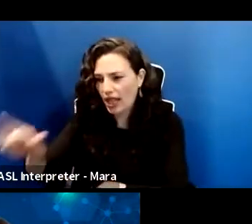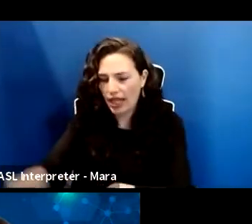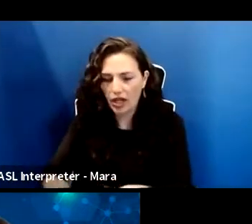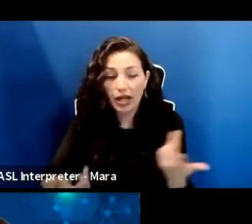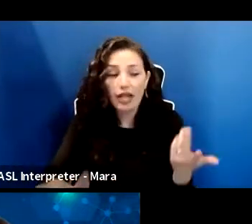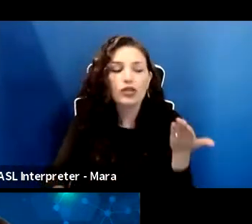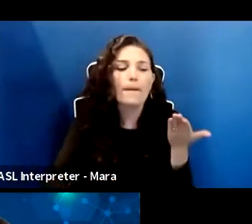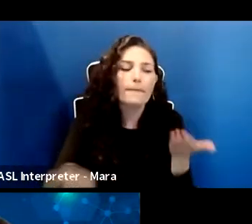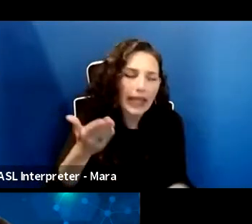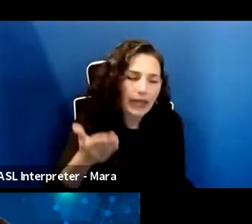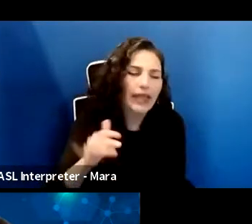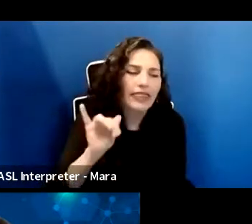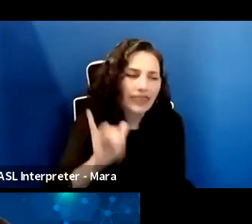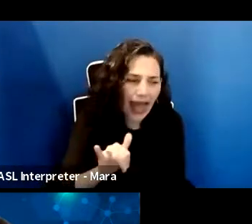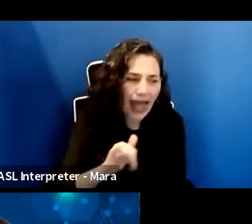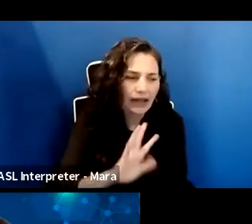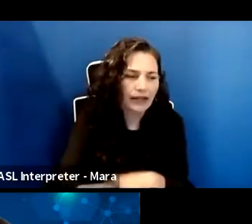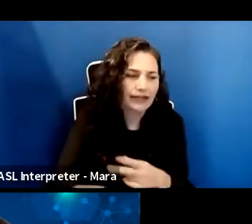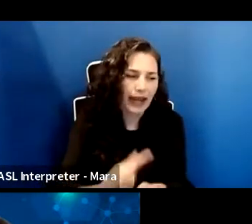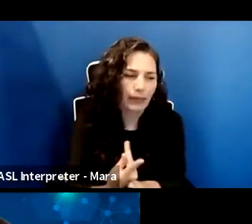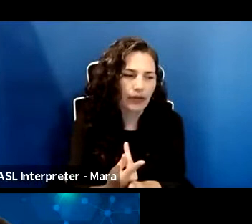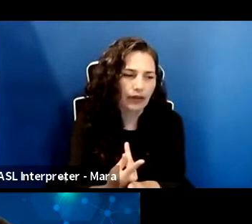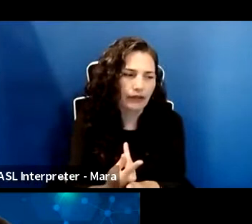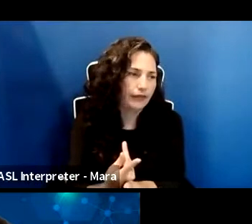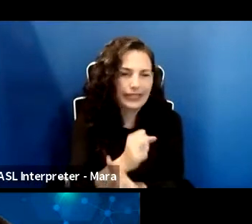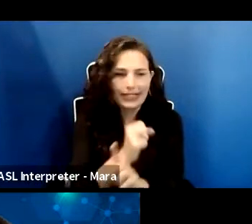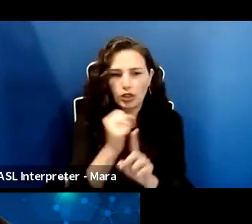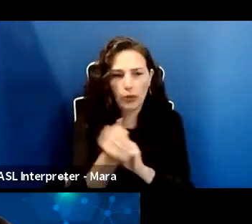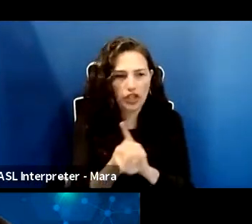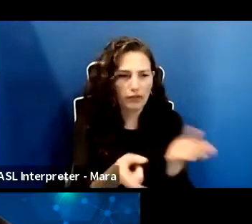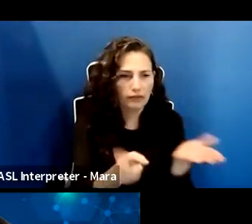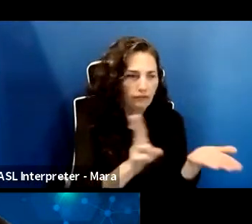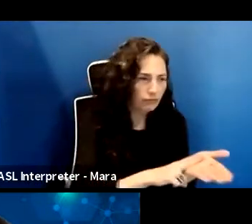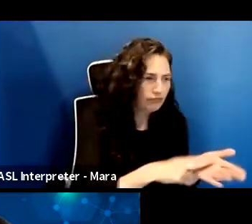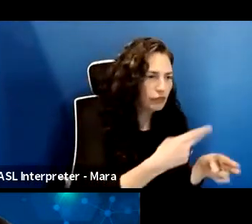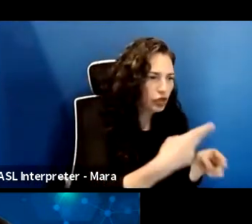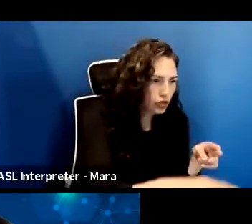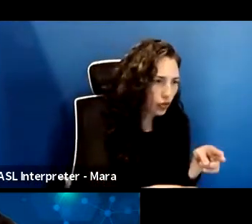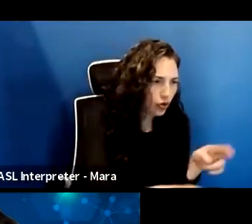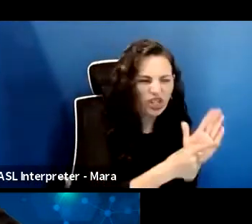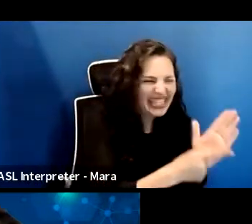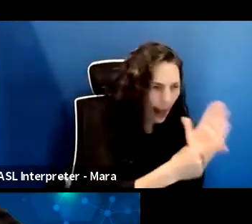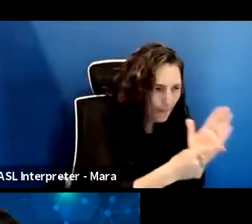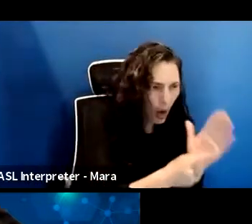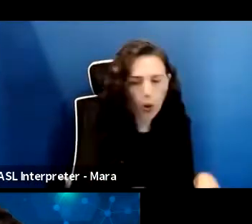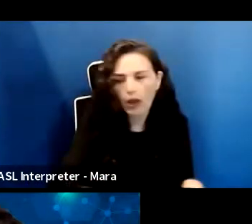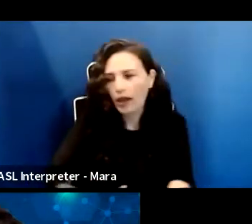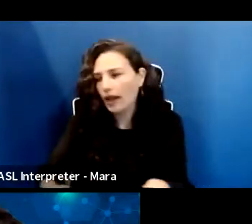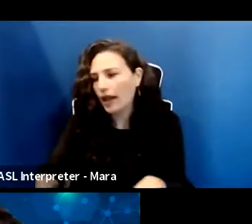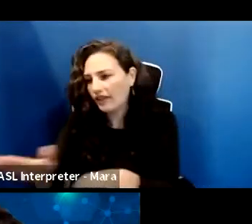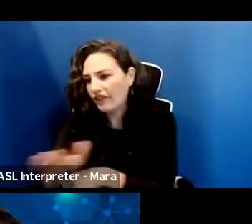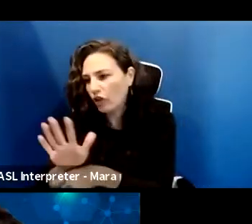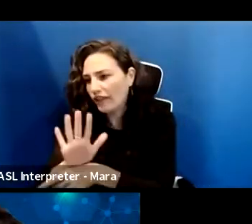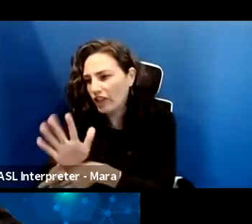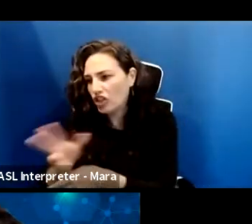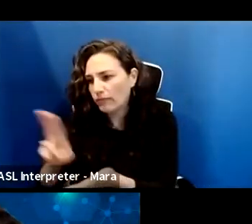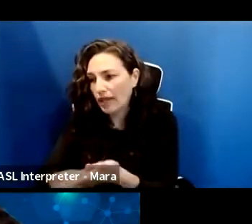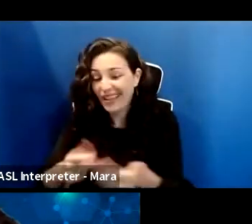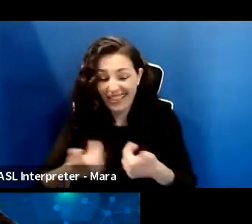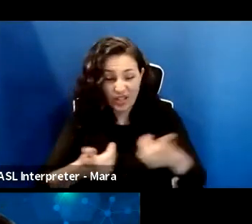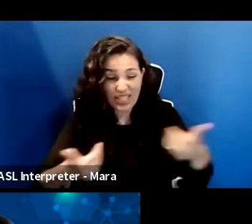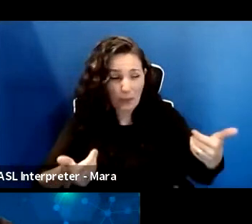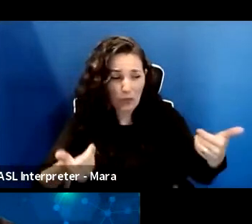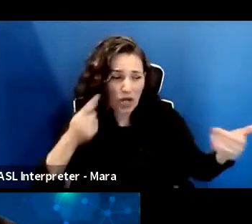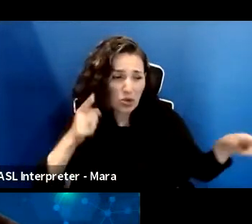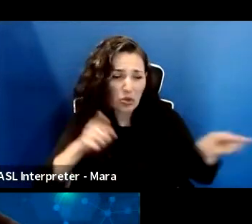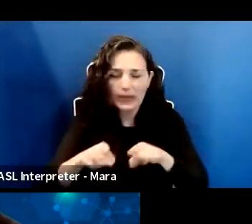two different agreements. One's a demo, one's the full actual feature, two separate agreements, and we're happy to work with you to figure that out and